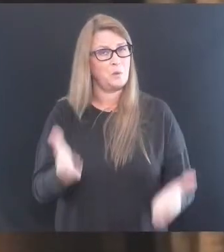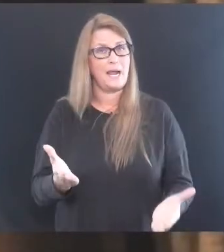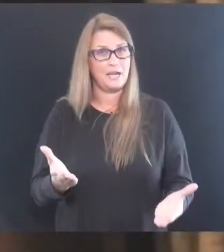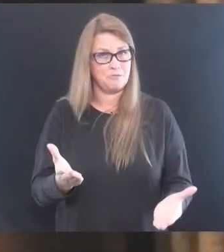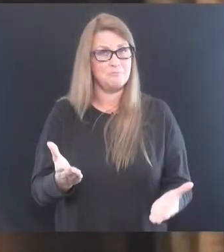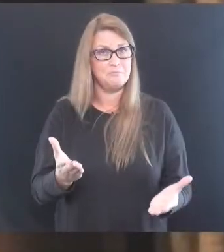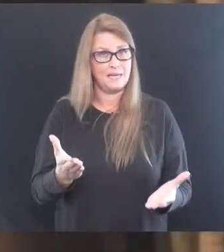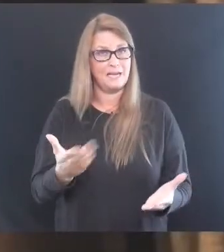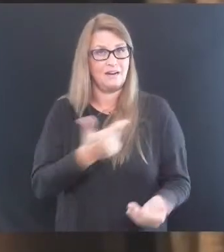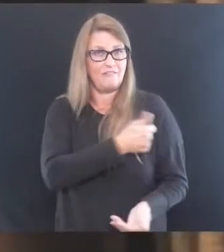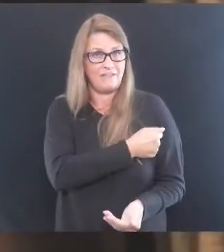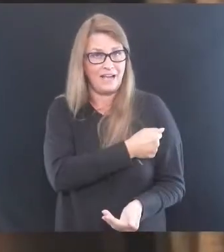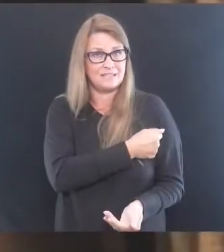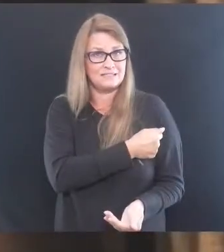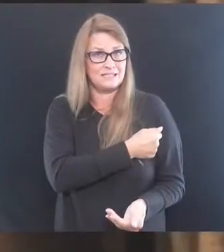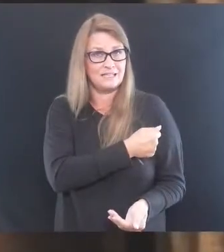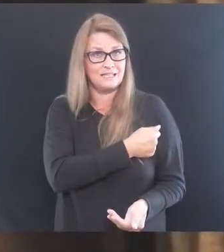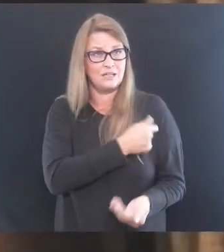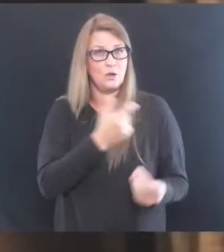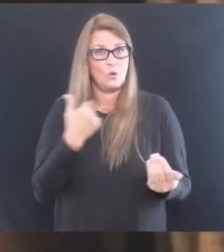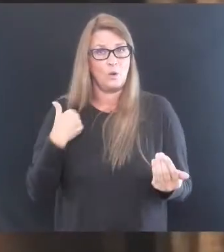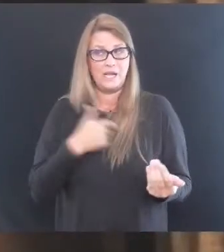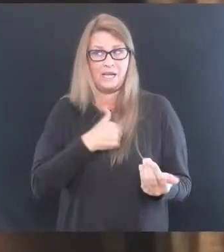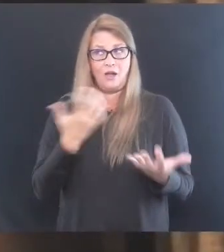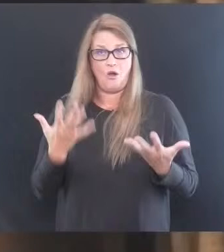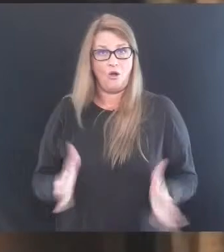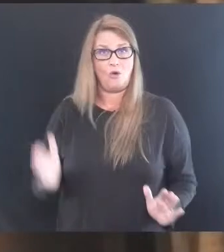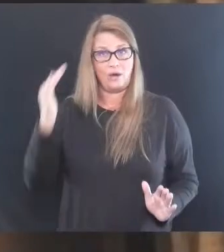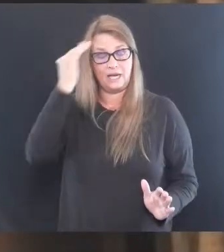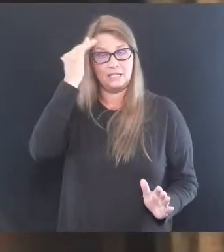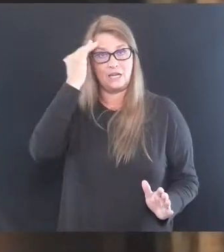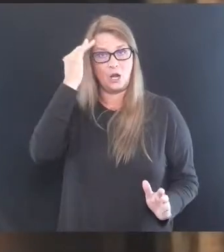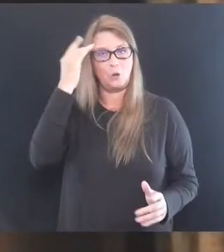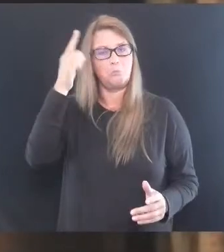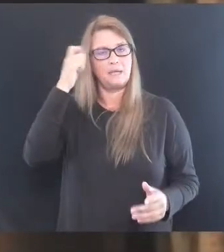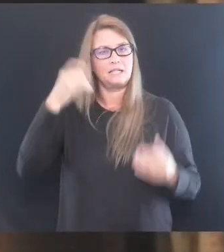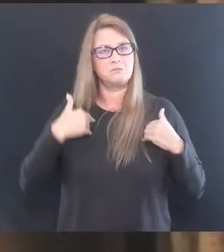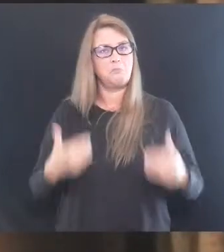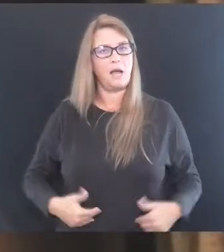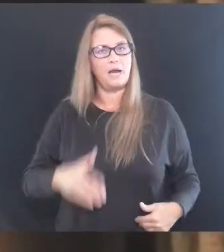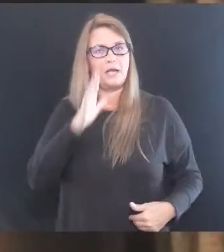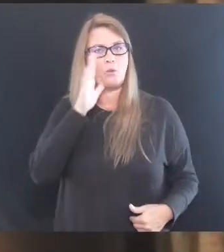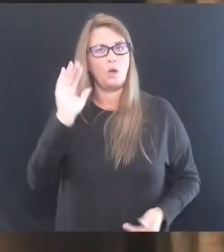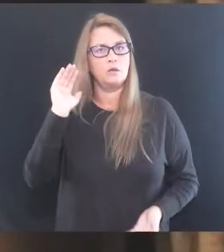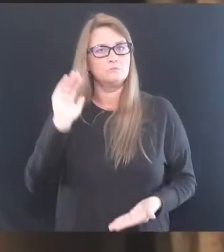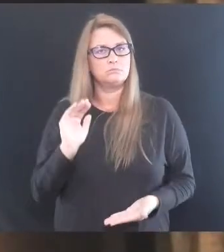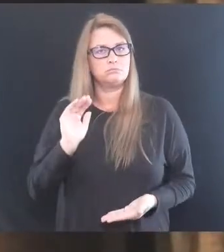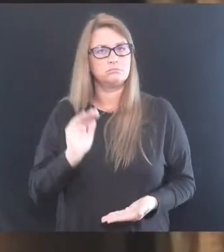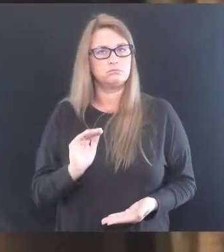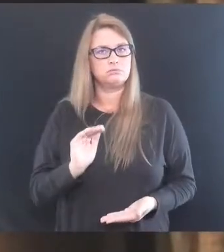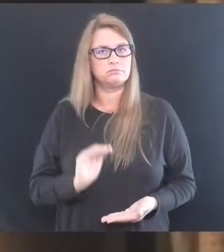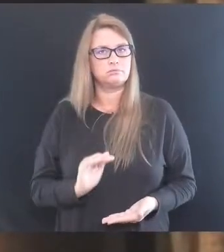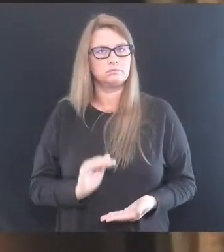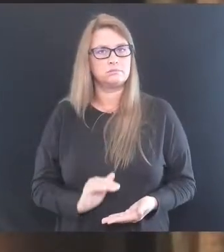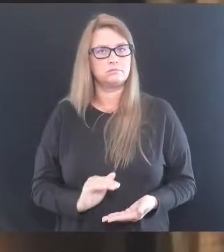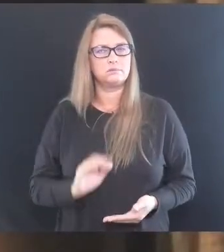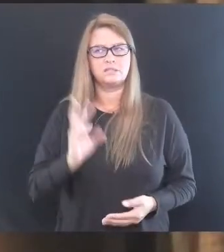being revaccinated based on what we know as a loss of potency of the Pfizer vaccine 6